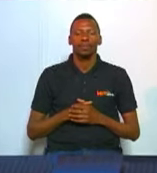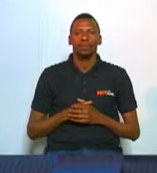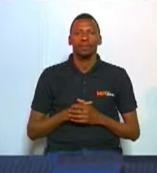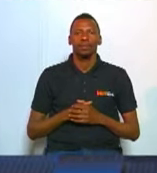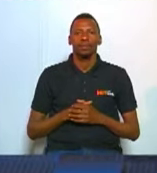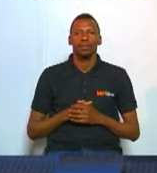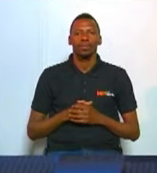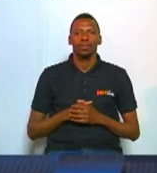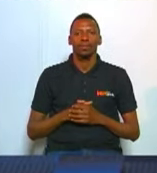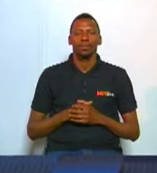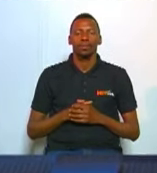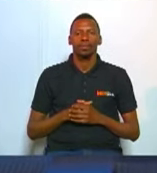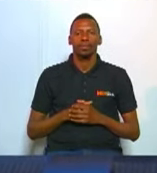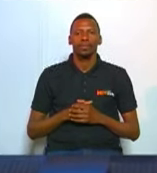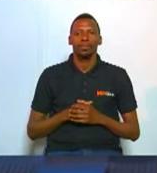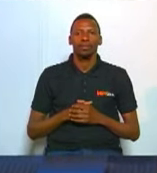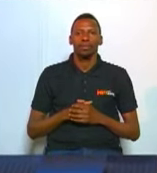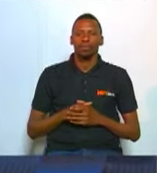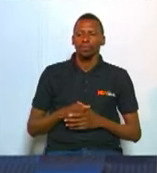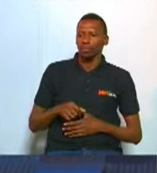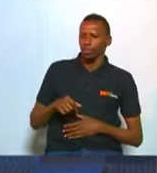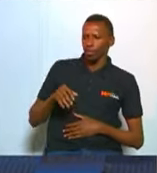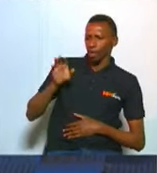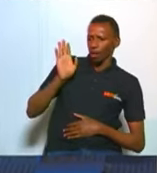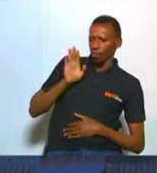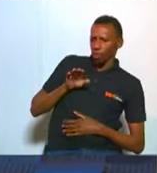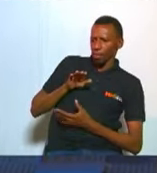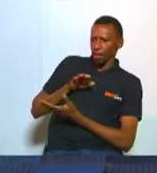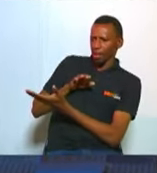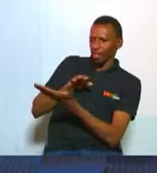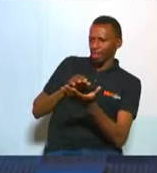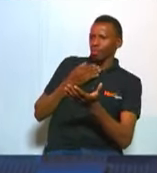What do real women want?